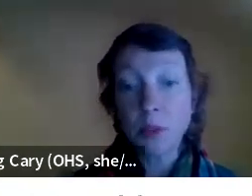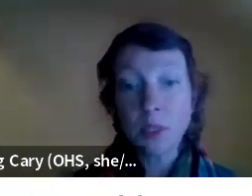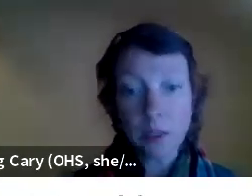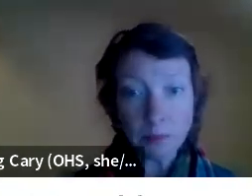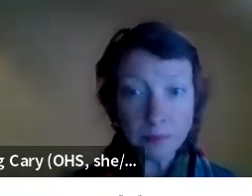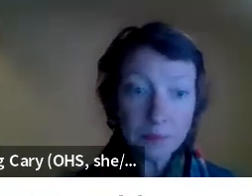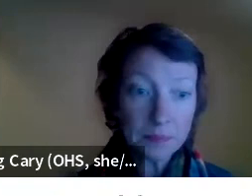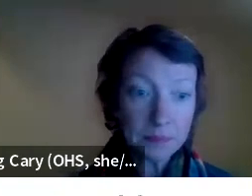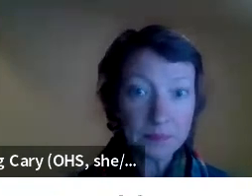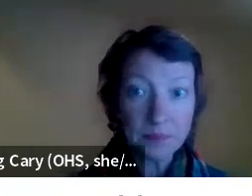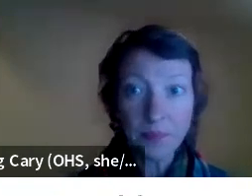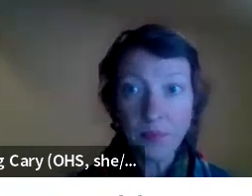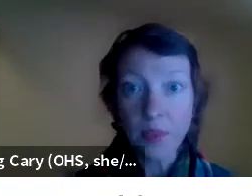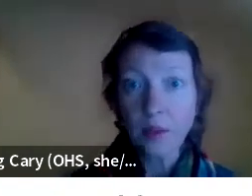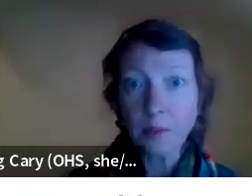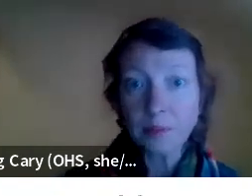not boosted.